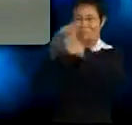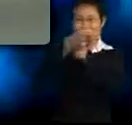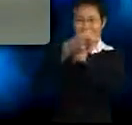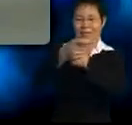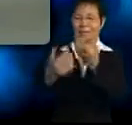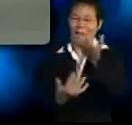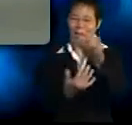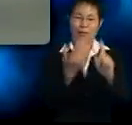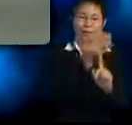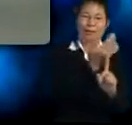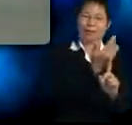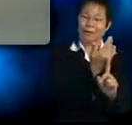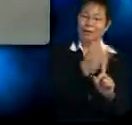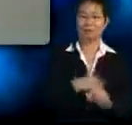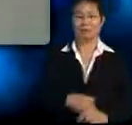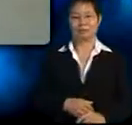Bunsen burner,